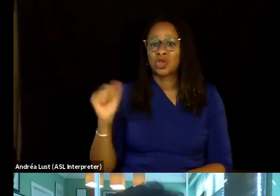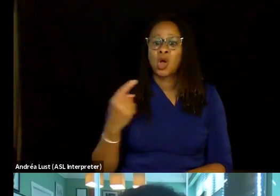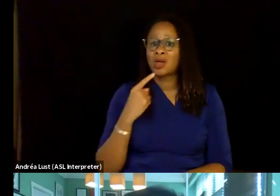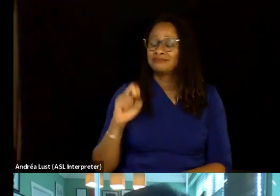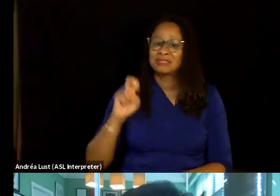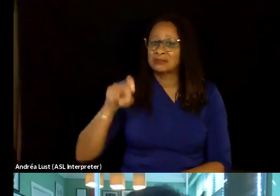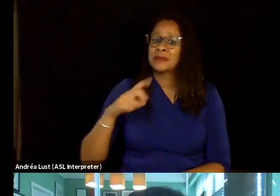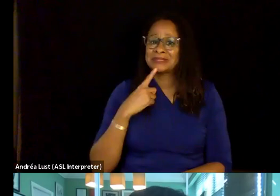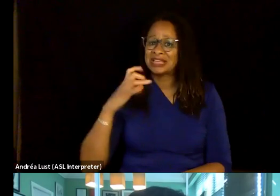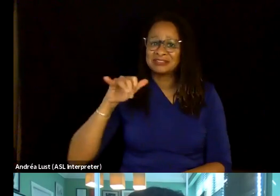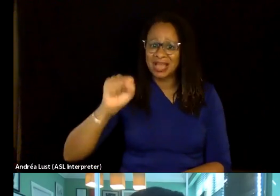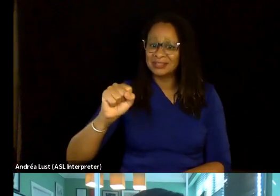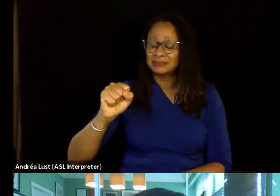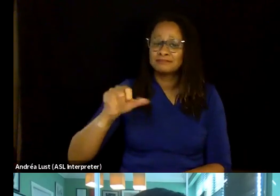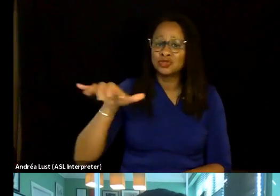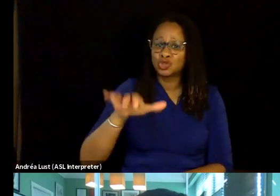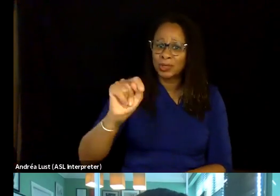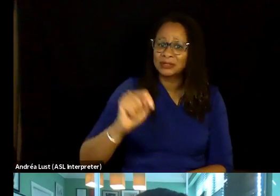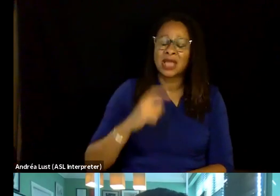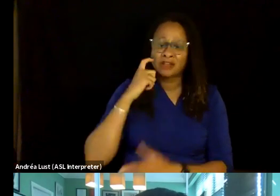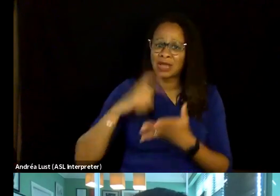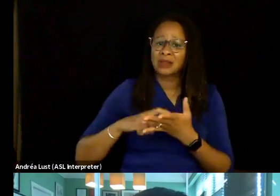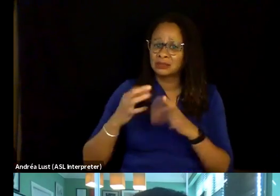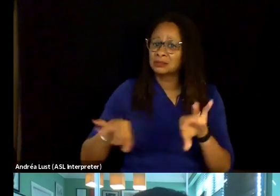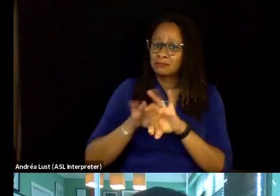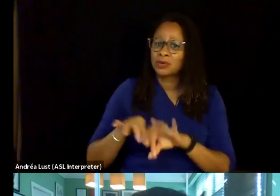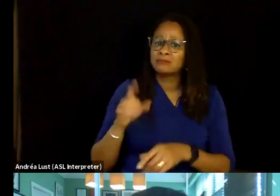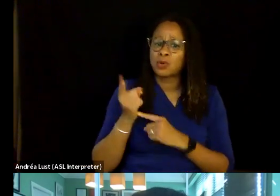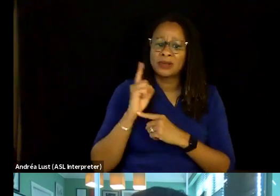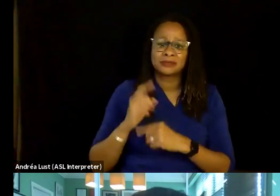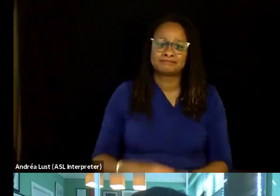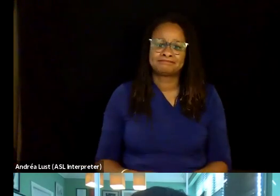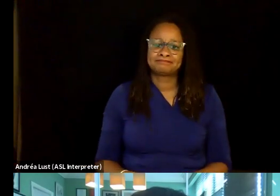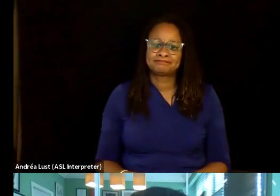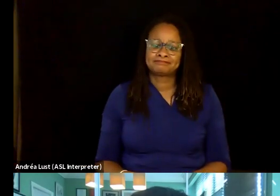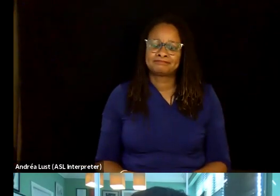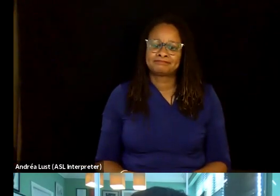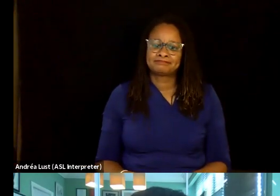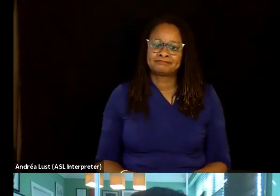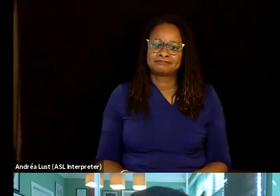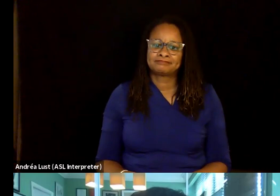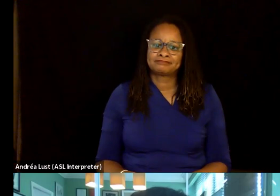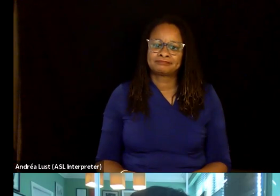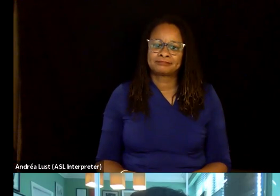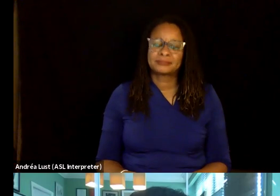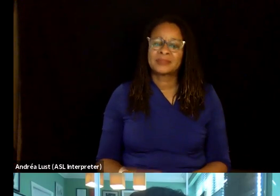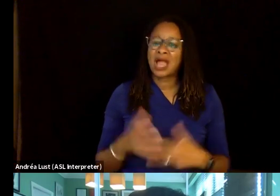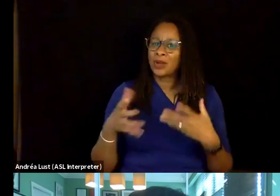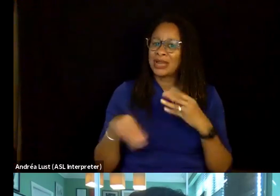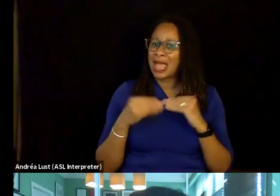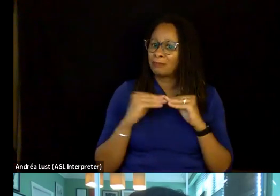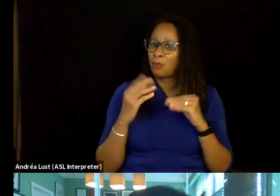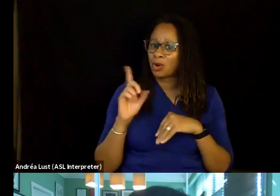it. They recognized that it was important. Maria, I want to get a couple more questions in before we move